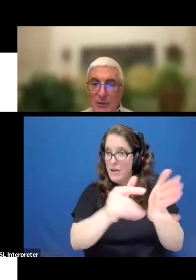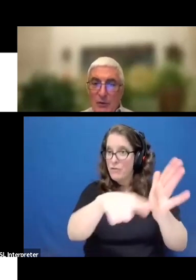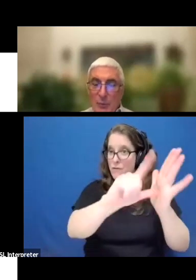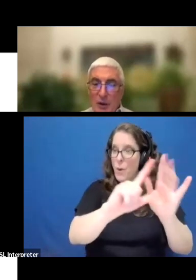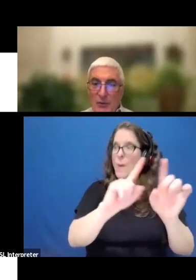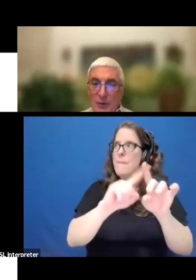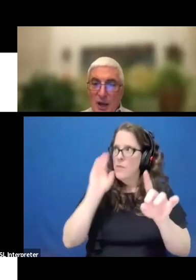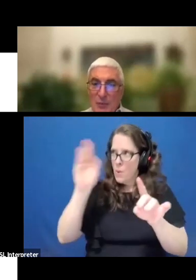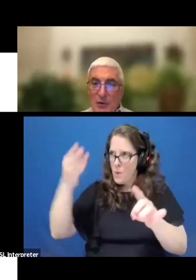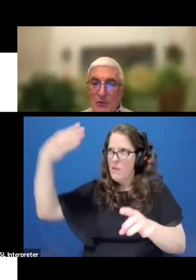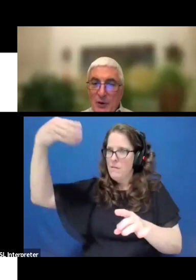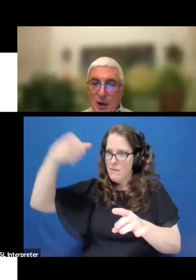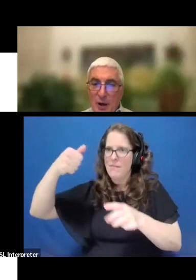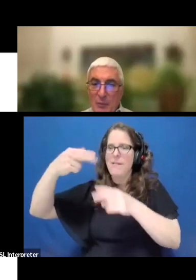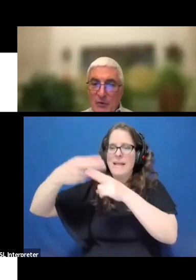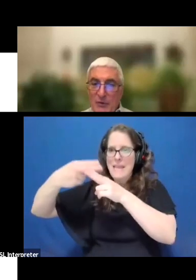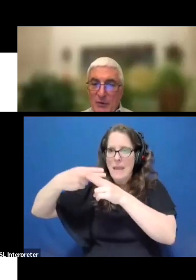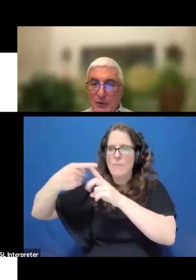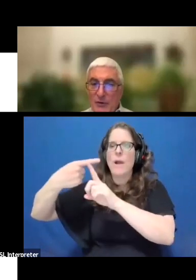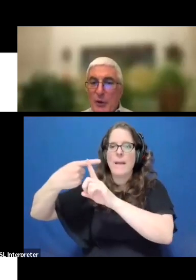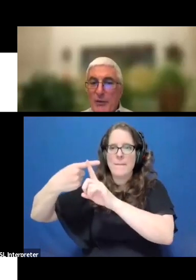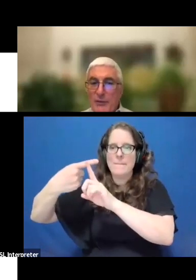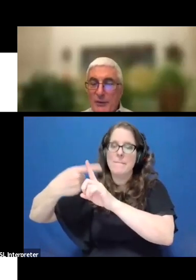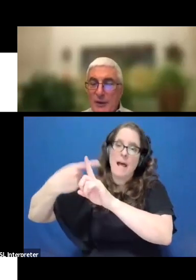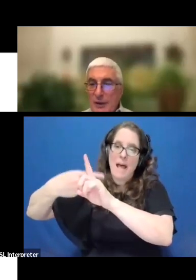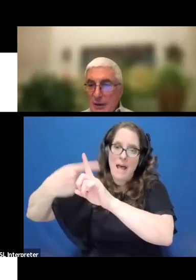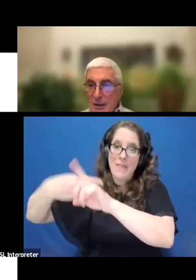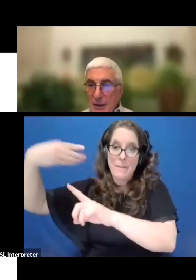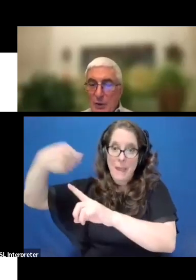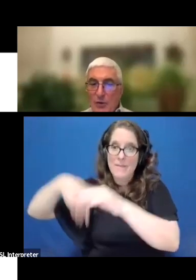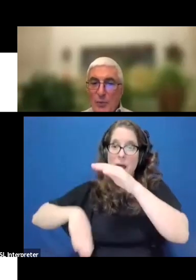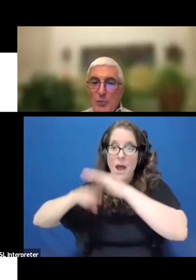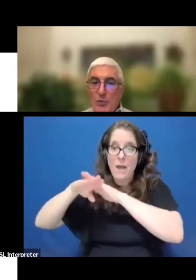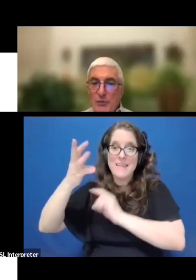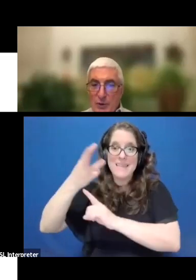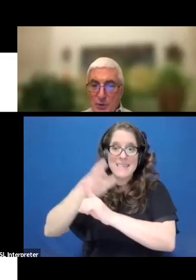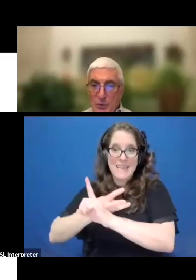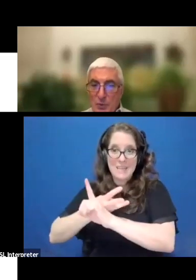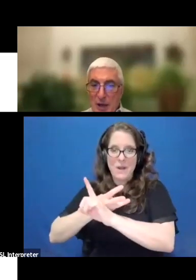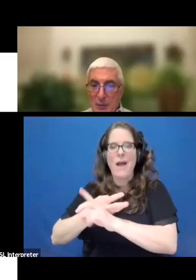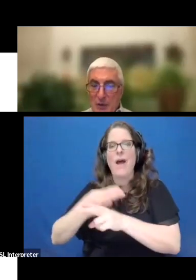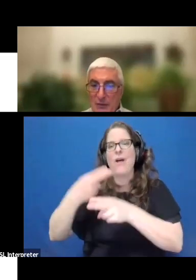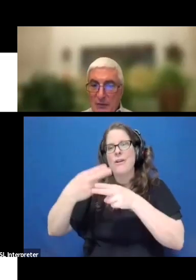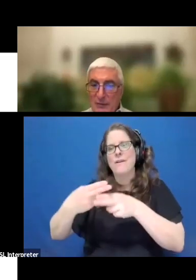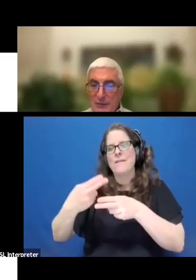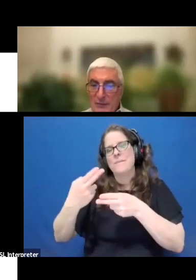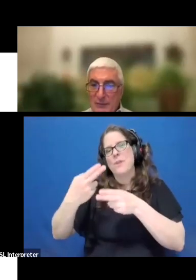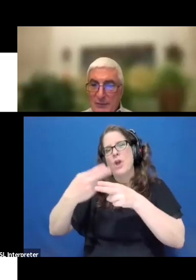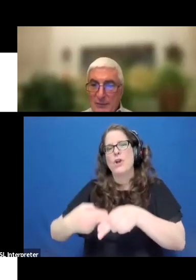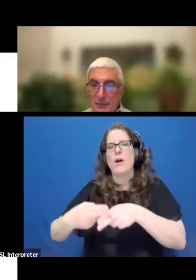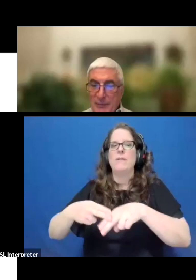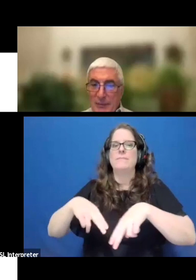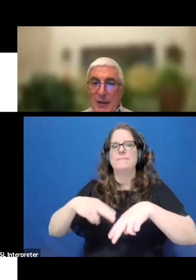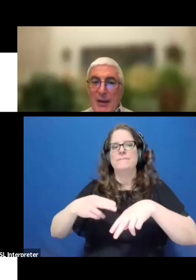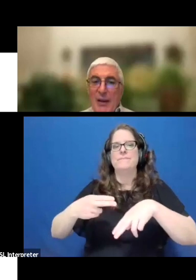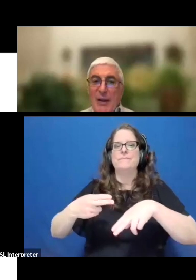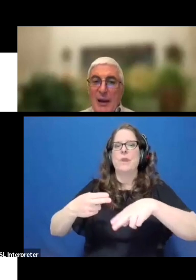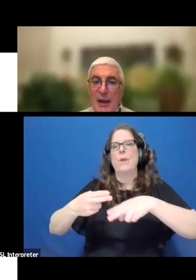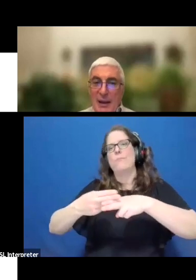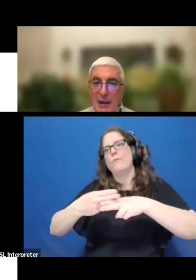They'll give you those monthly payments for up to 6 months. They call them provisional payments.